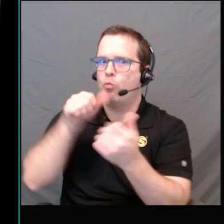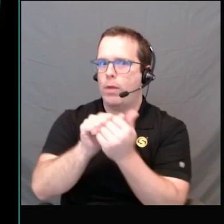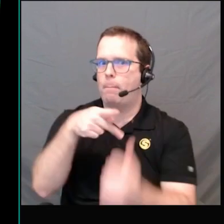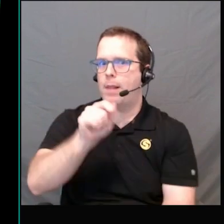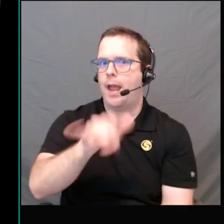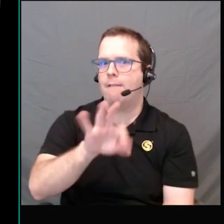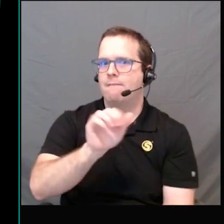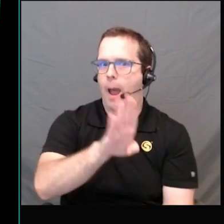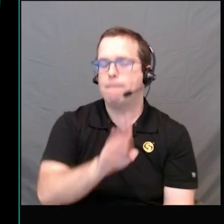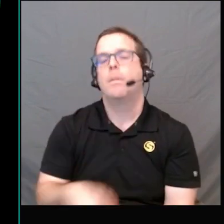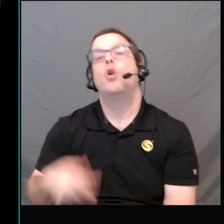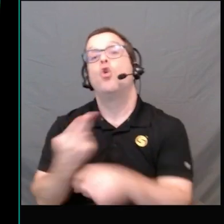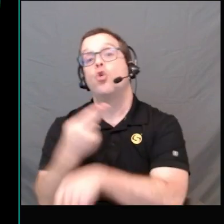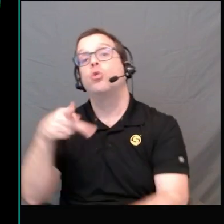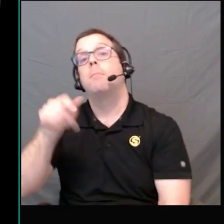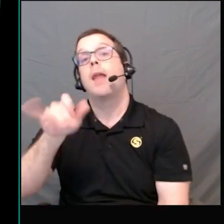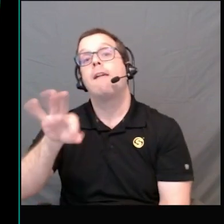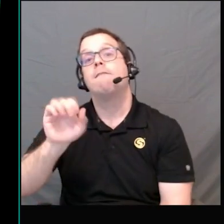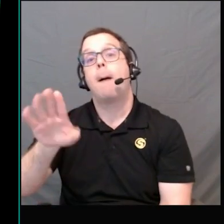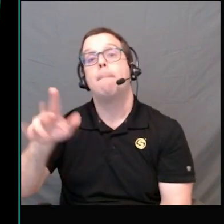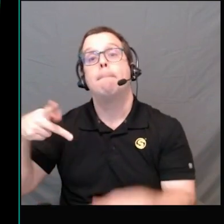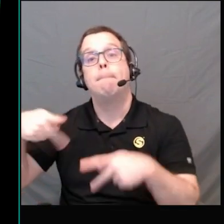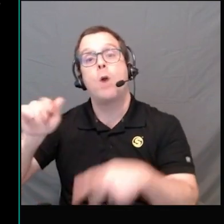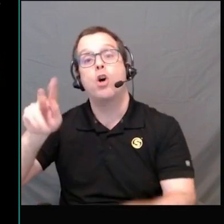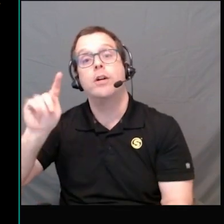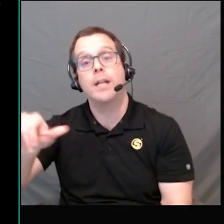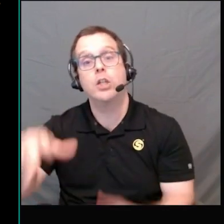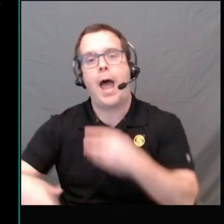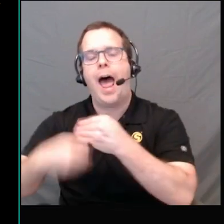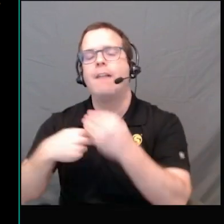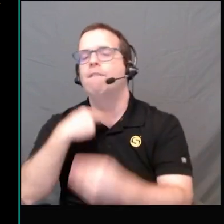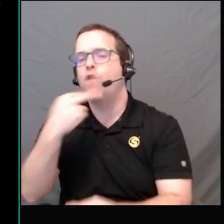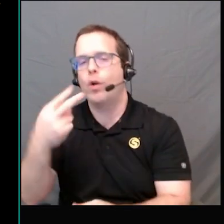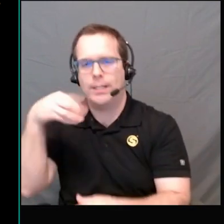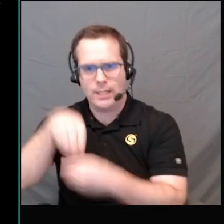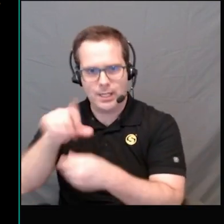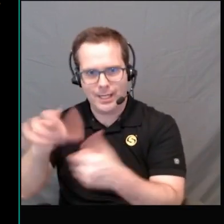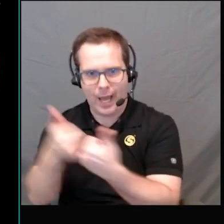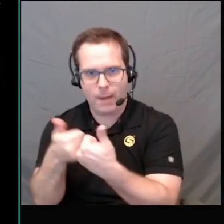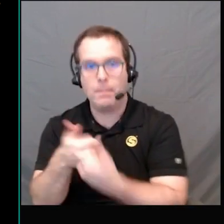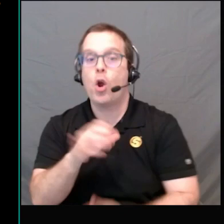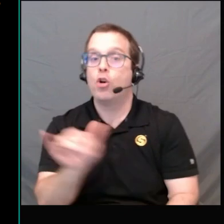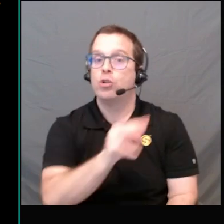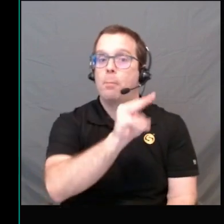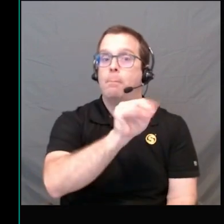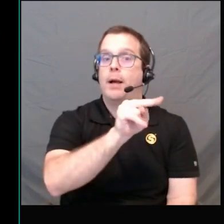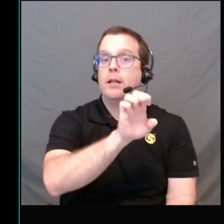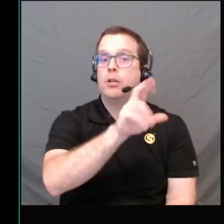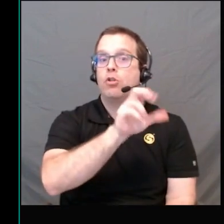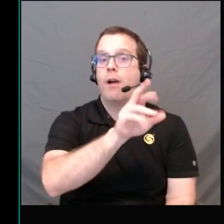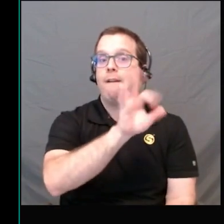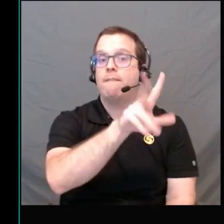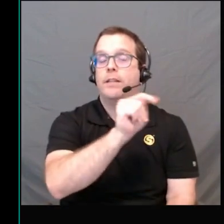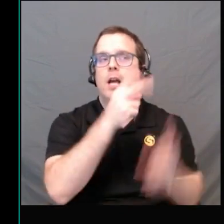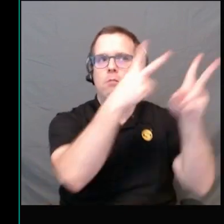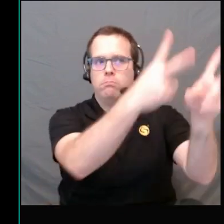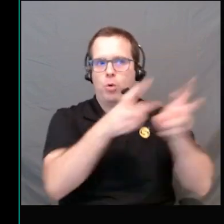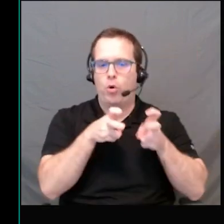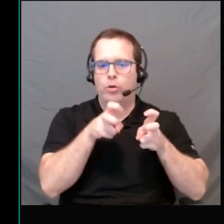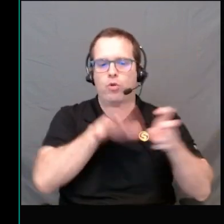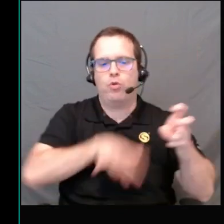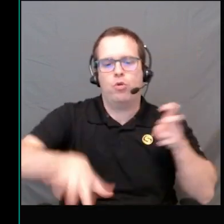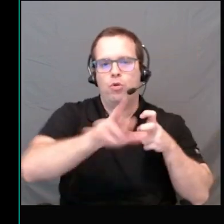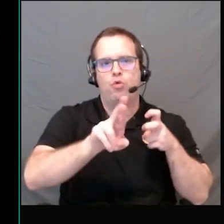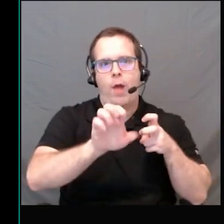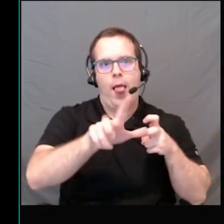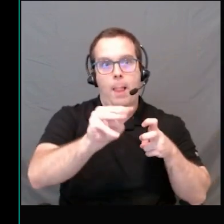add voice and networking to games, and a talk about how the Minecraft team ported Realms over to Azure. I also want to call out the